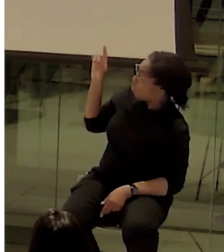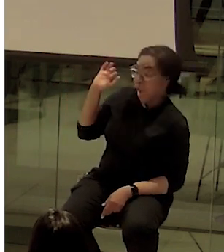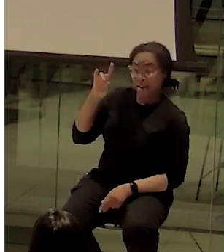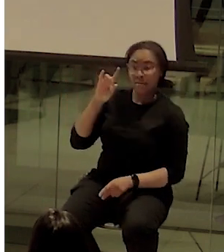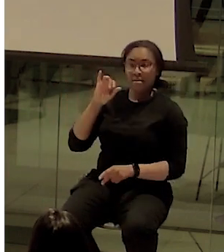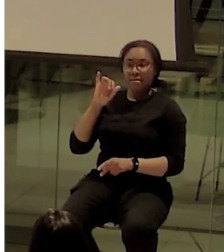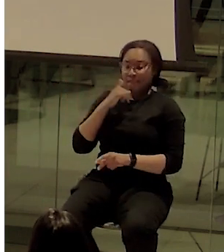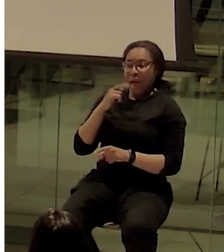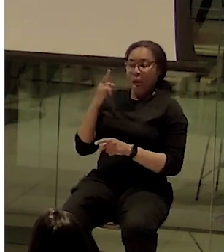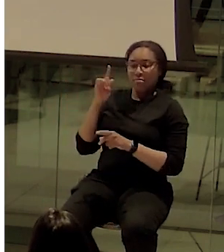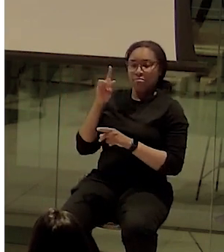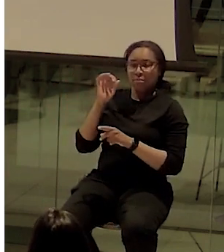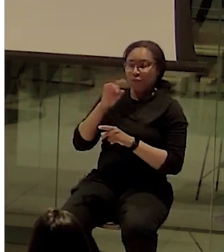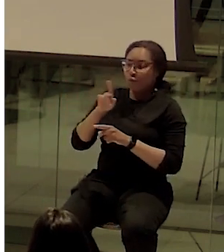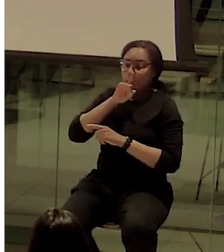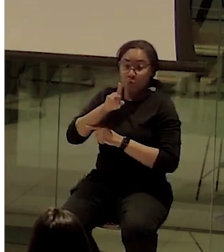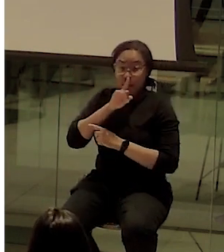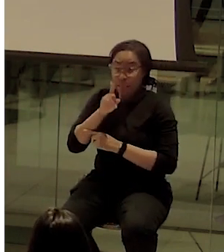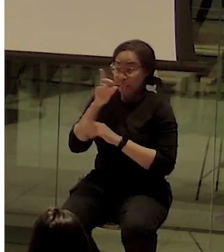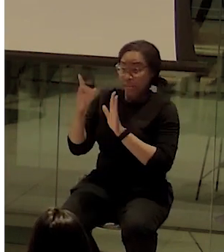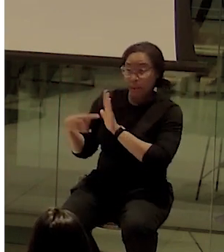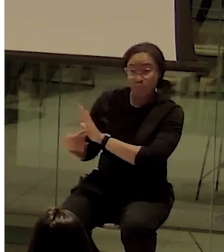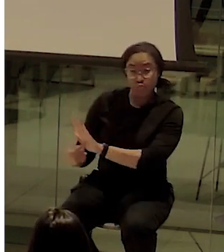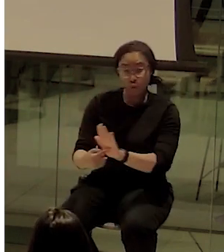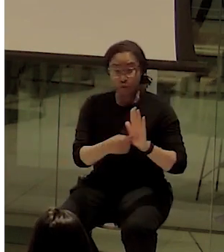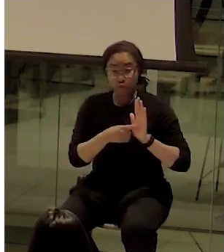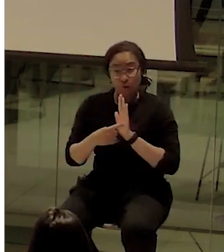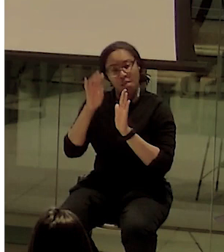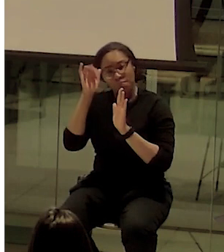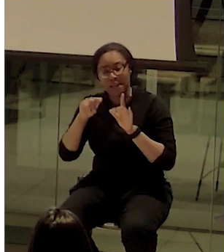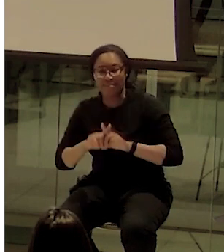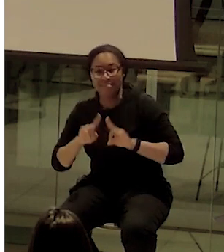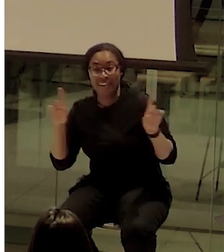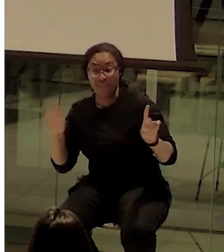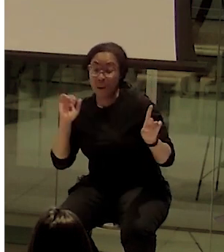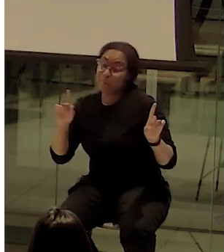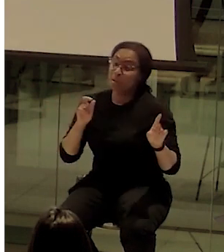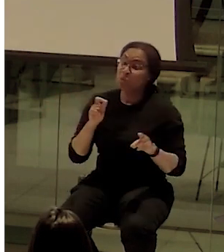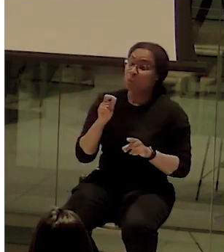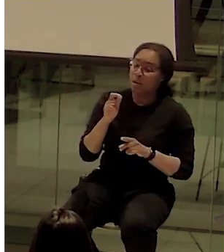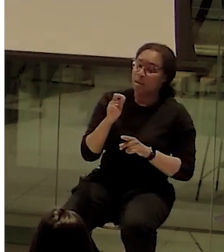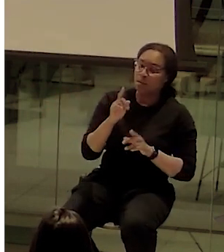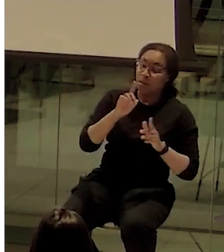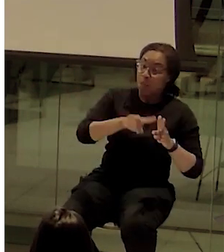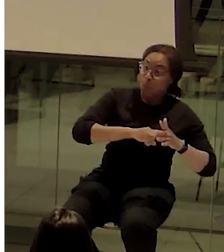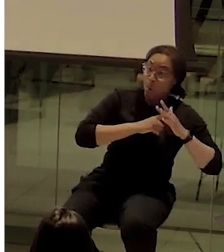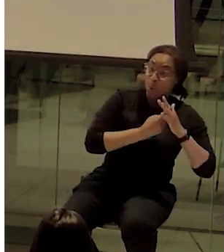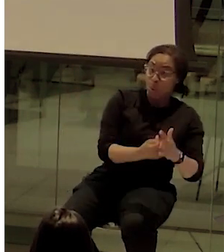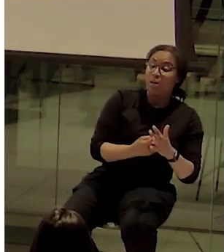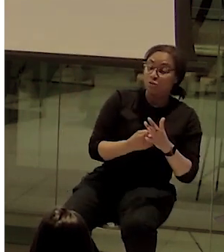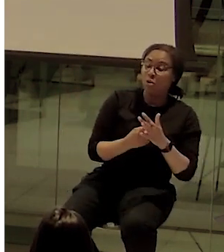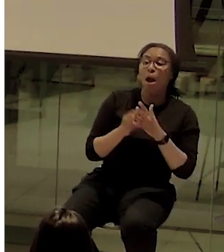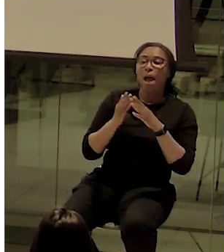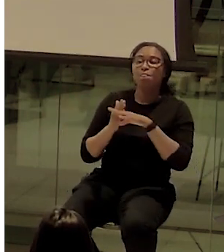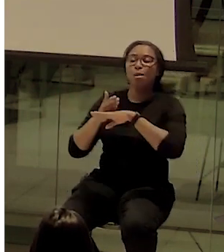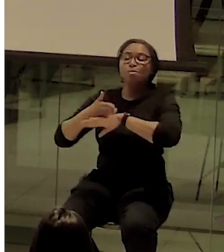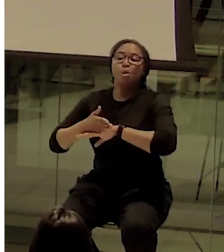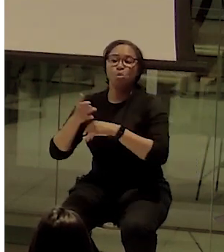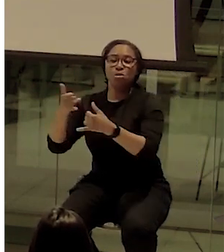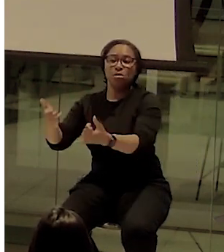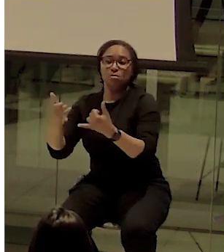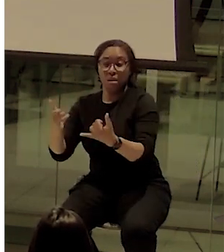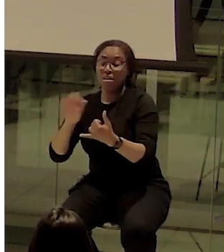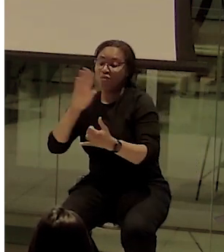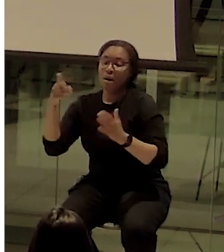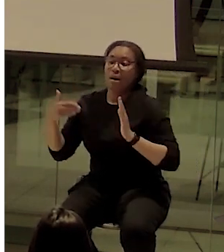postmodern critiques for realistic portrayals. And that is the difference between the racist original and the postmodern signifying